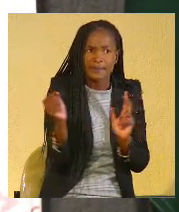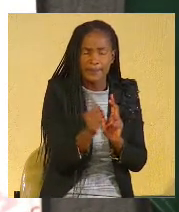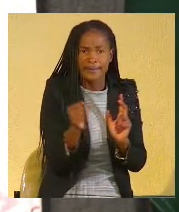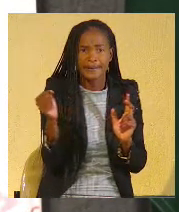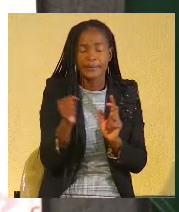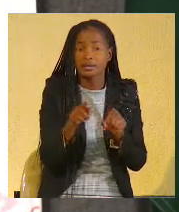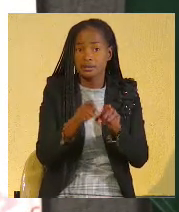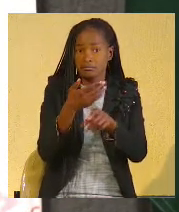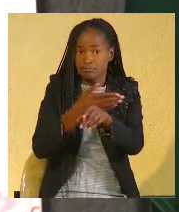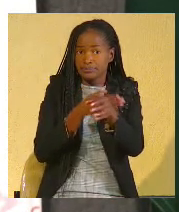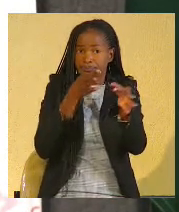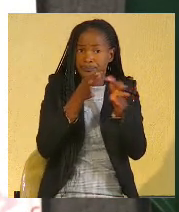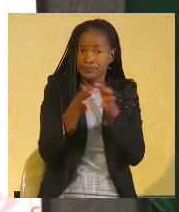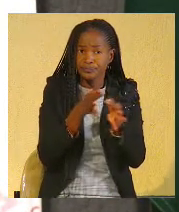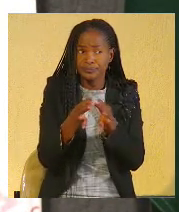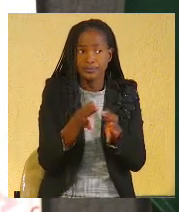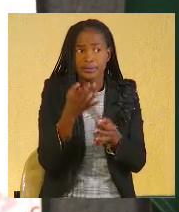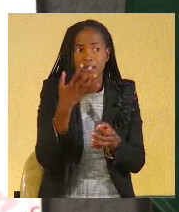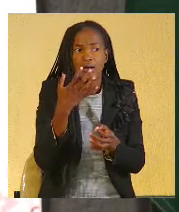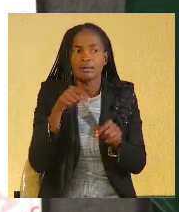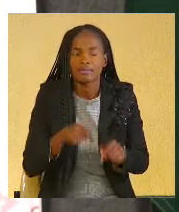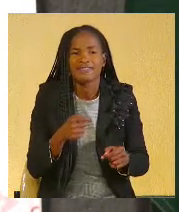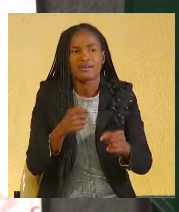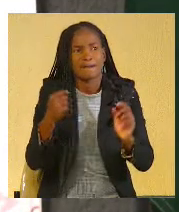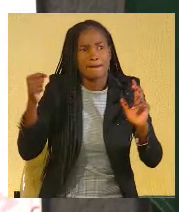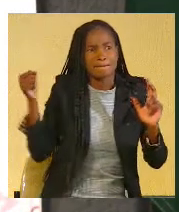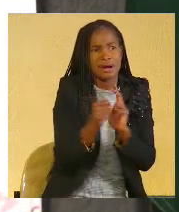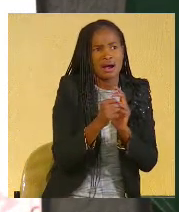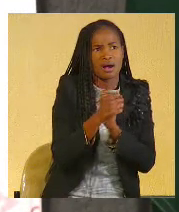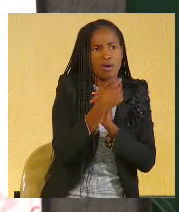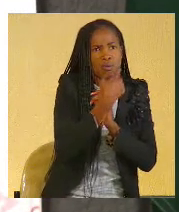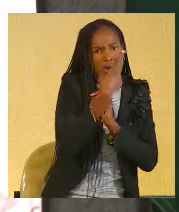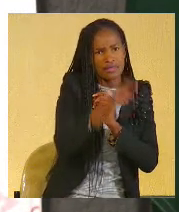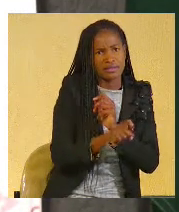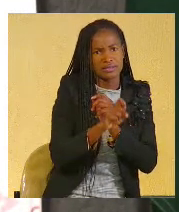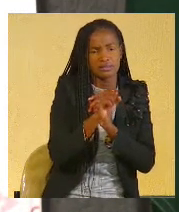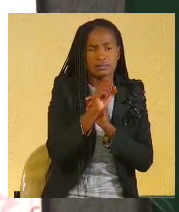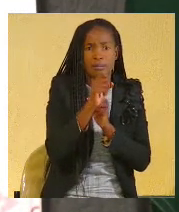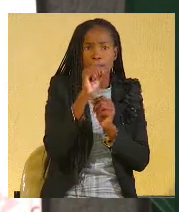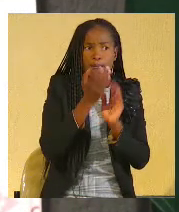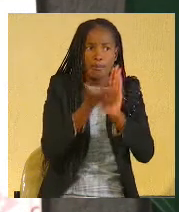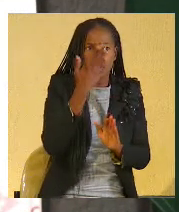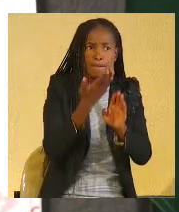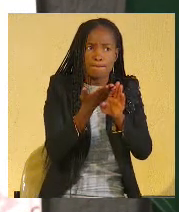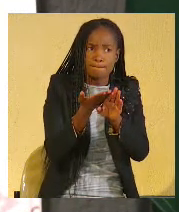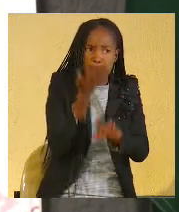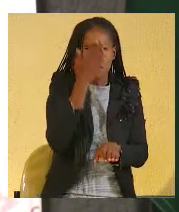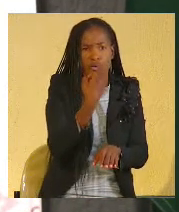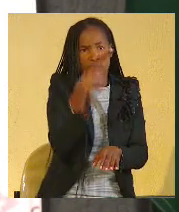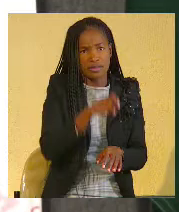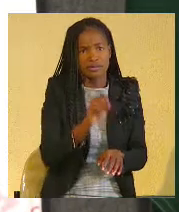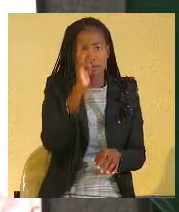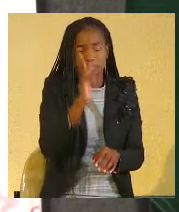explained that we have recruited more than 1,000 additional personnel in order to be able to